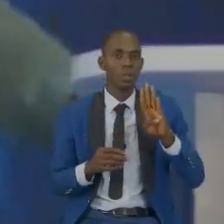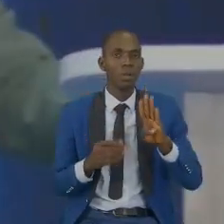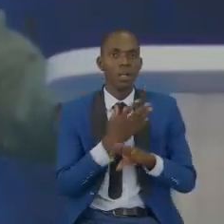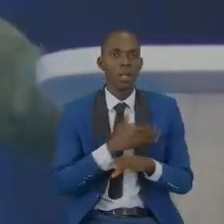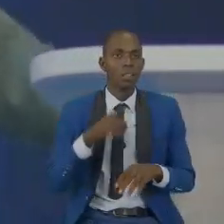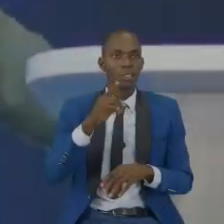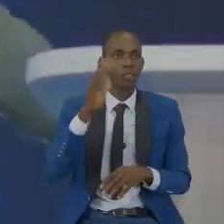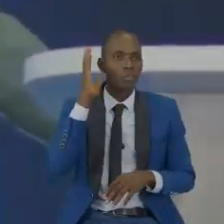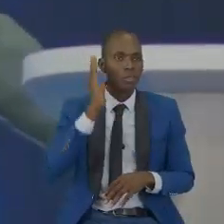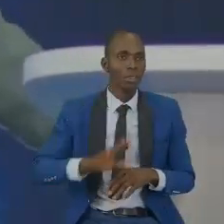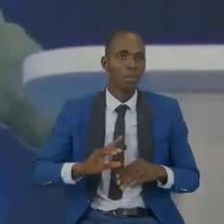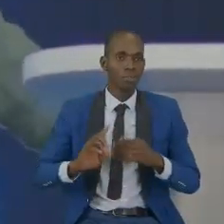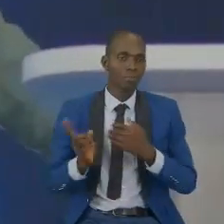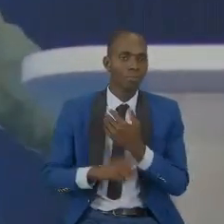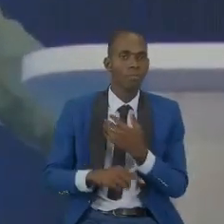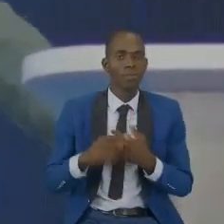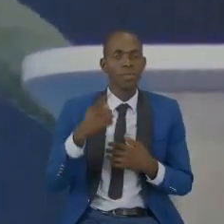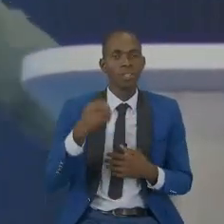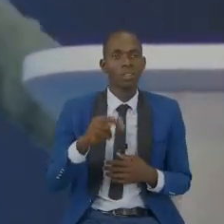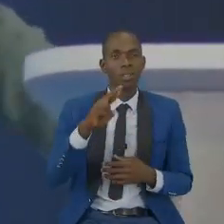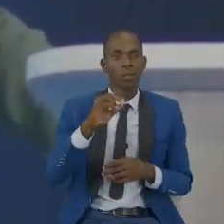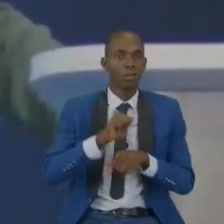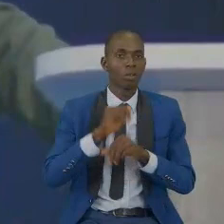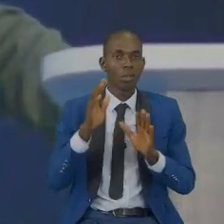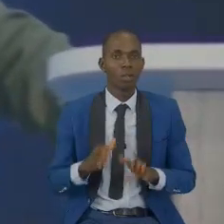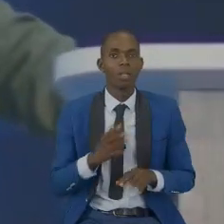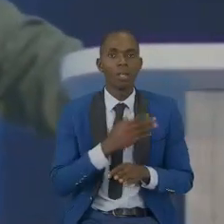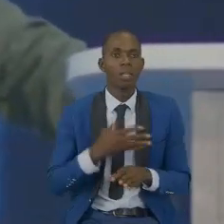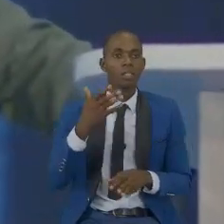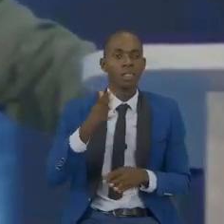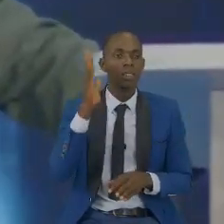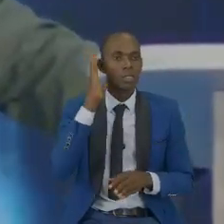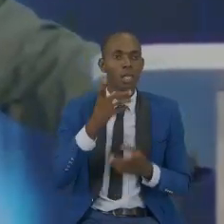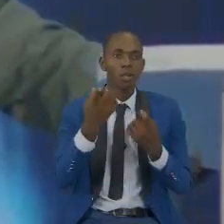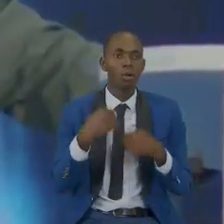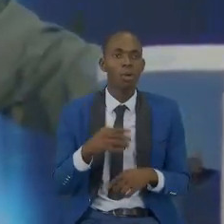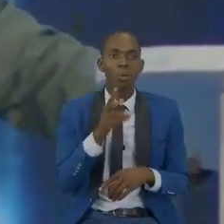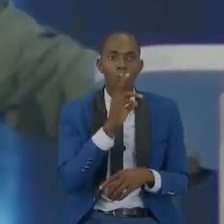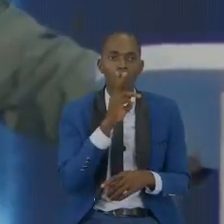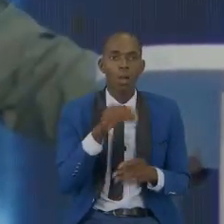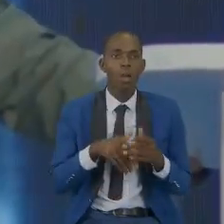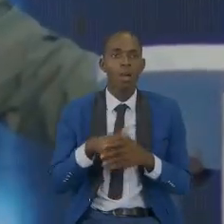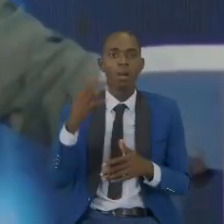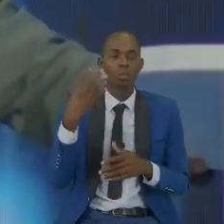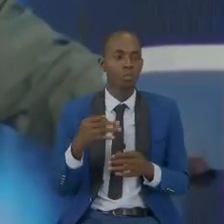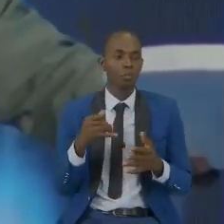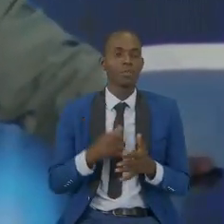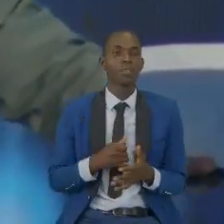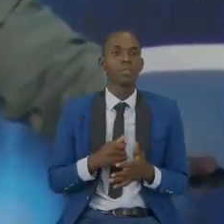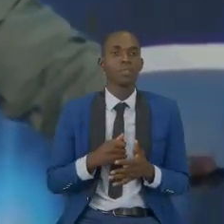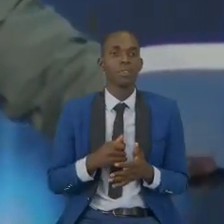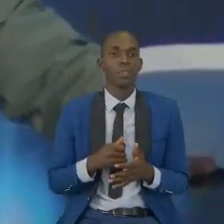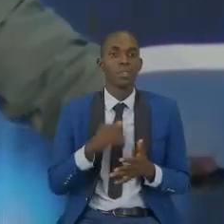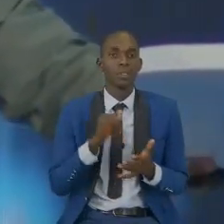shalt smite the rock, and there shall come water out of it